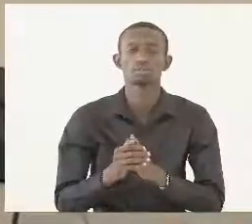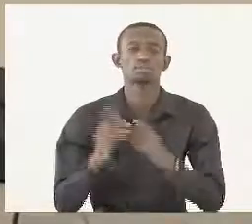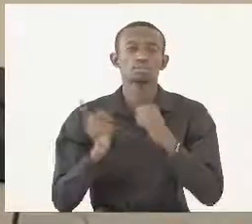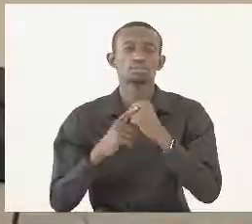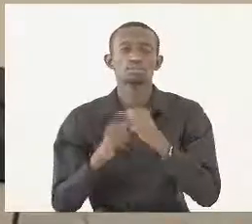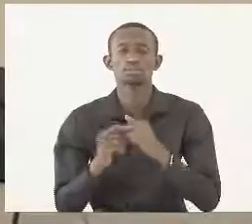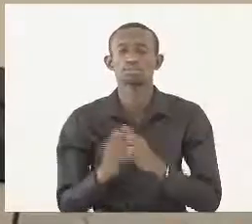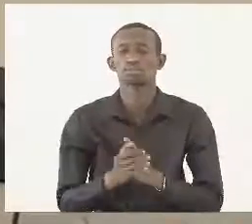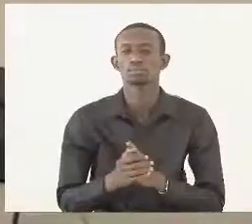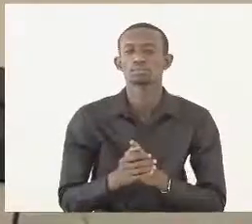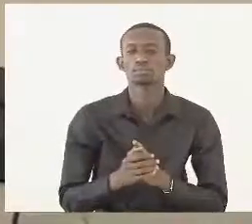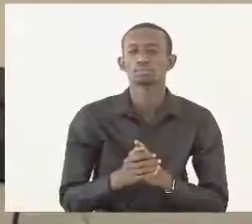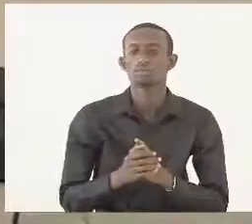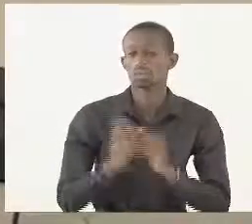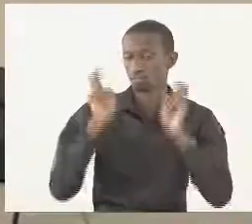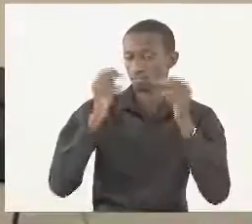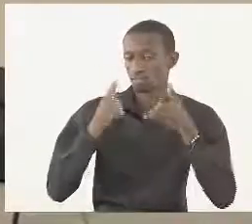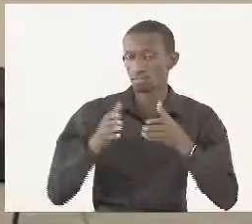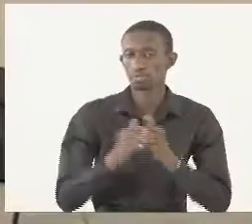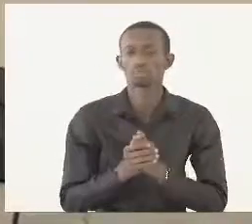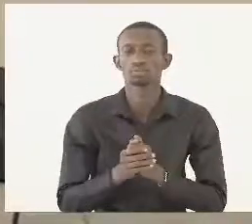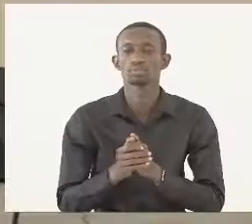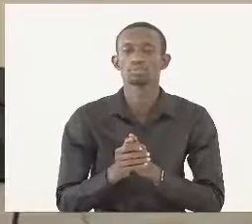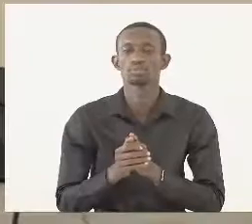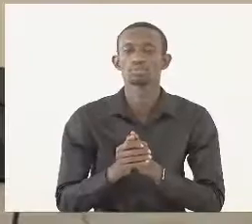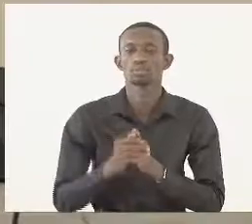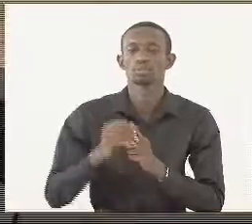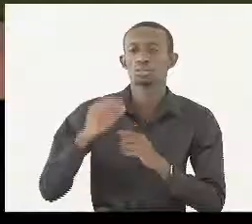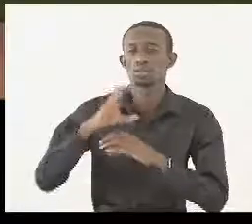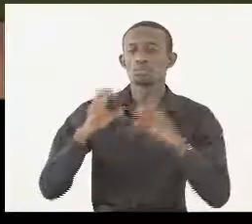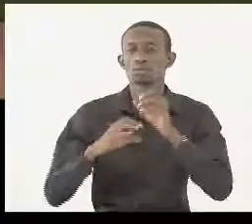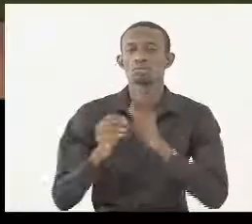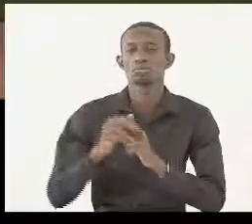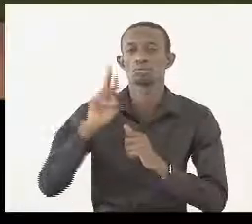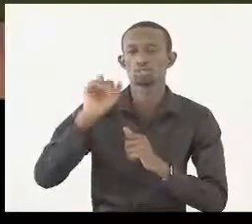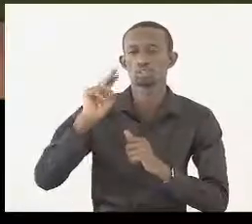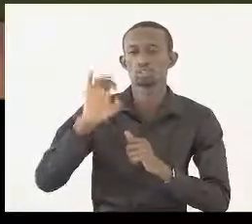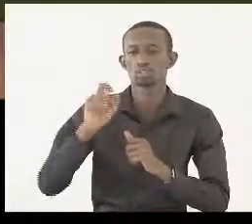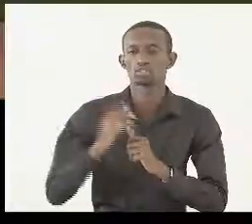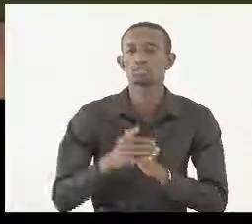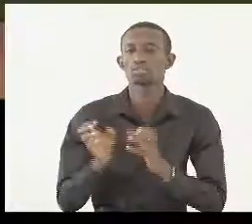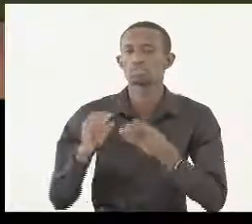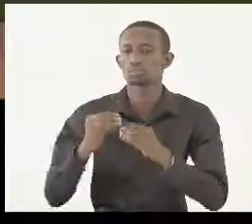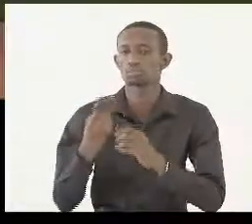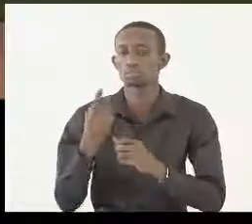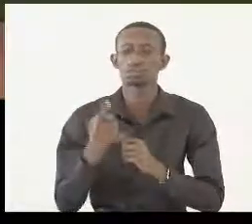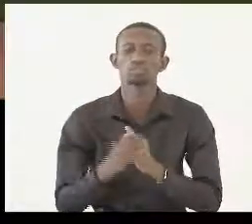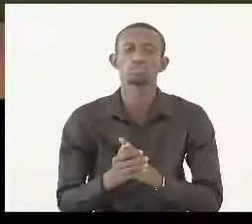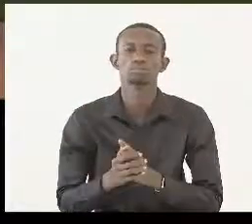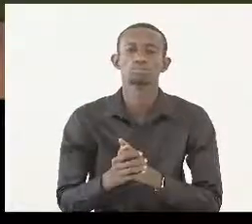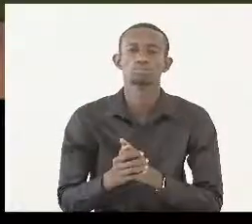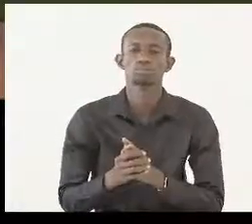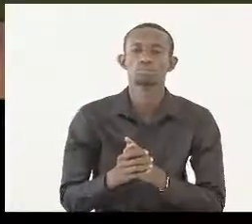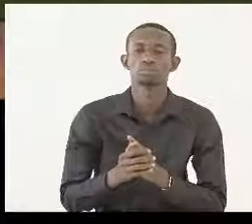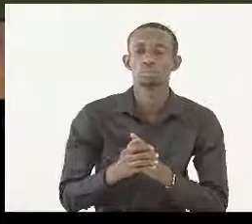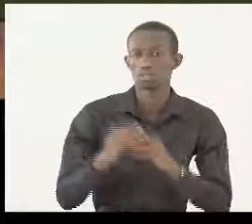in Chemical Properties of Group 1 Elements and Their Compounds. And in the previous lessons, we discussed the physical